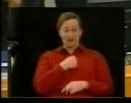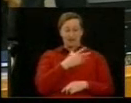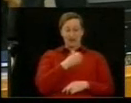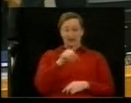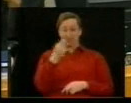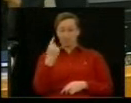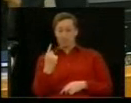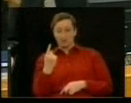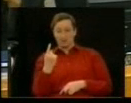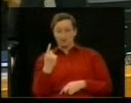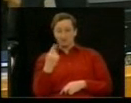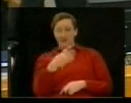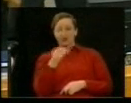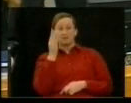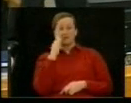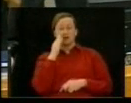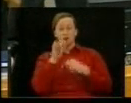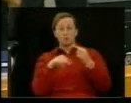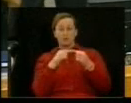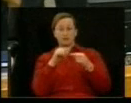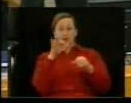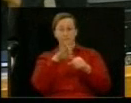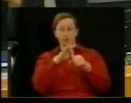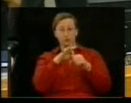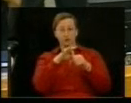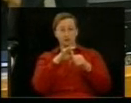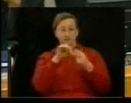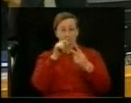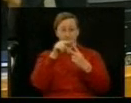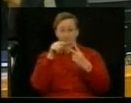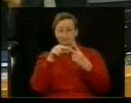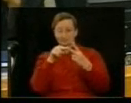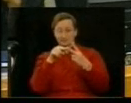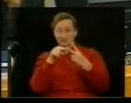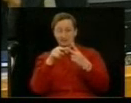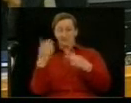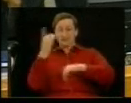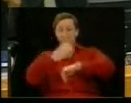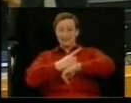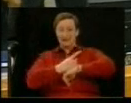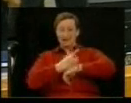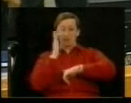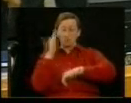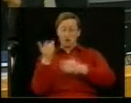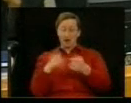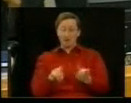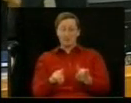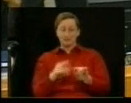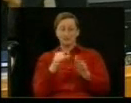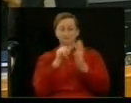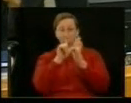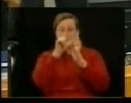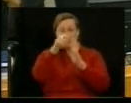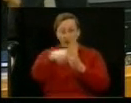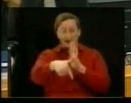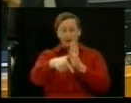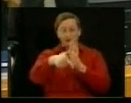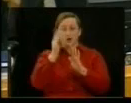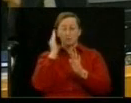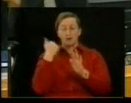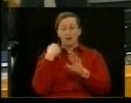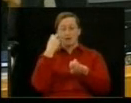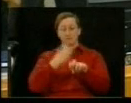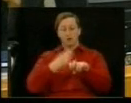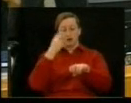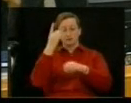And they knew when they voted for either one of us that this day would come sometime down the road that we're going to make hard